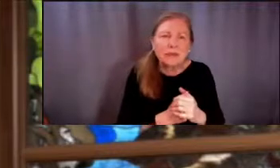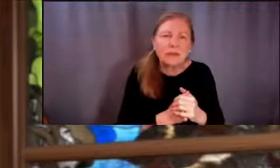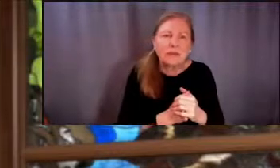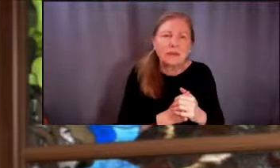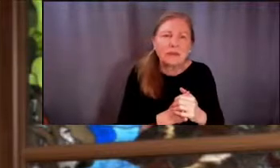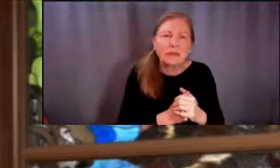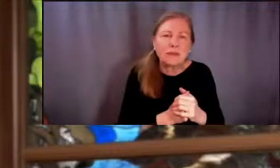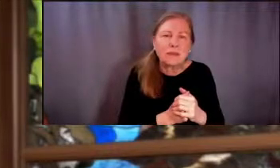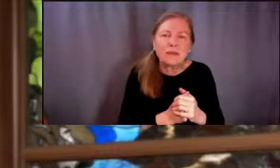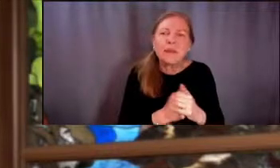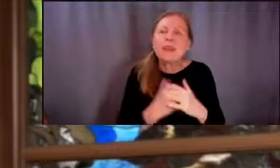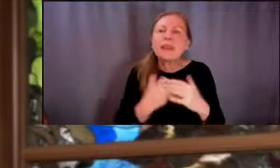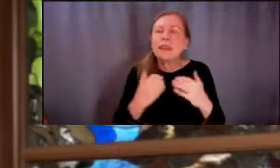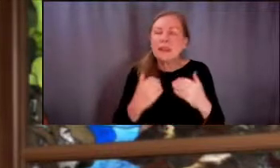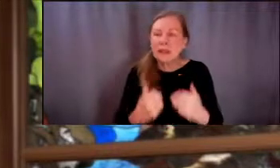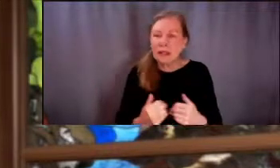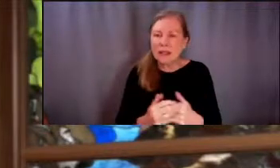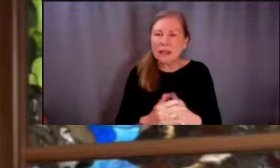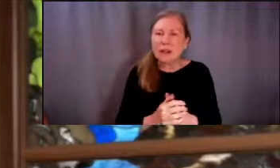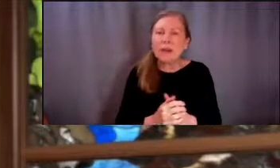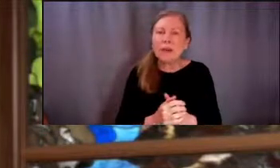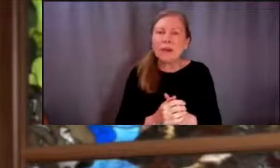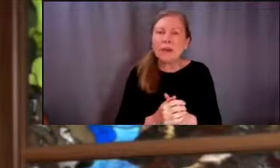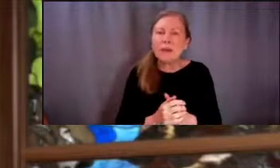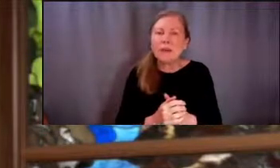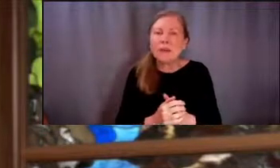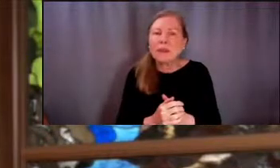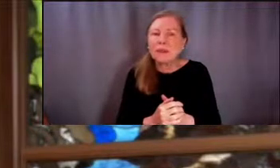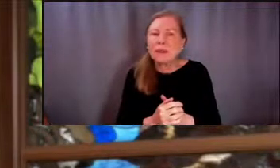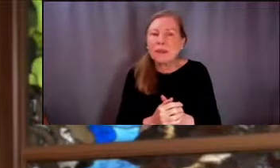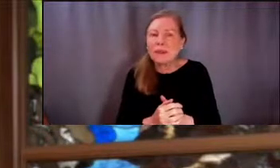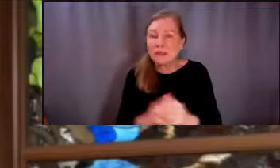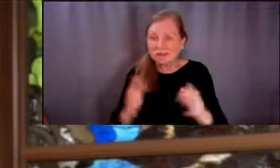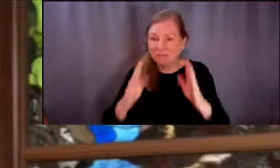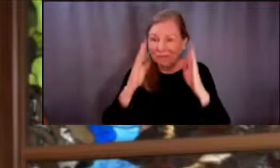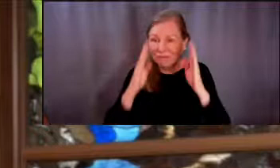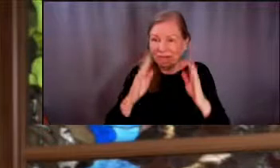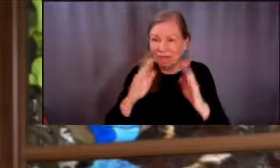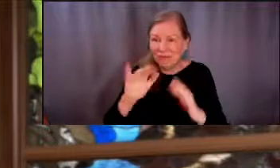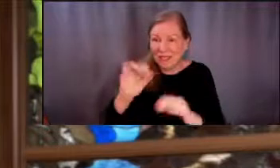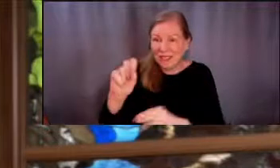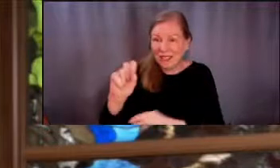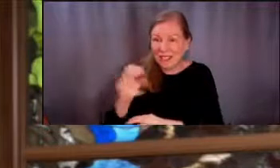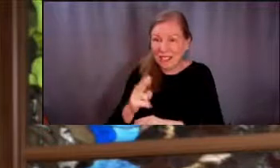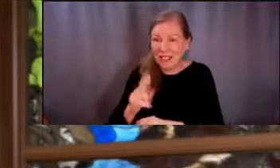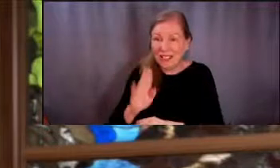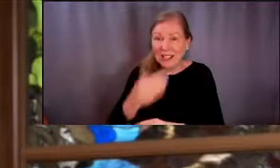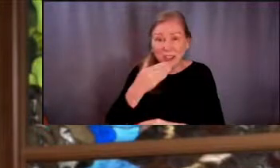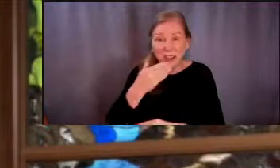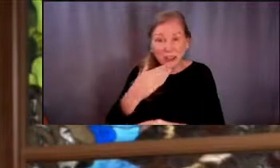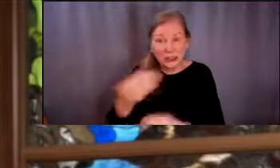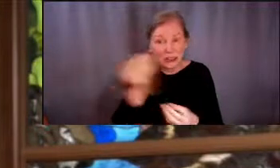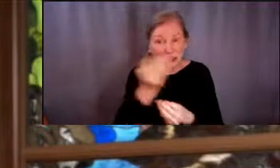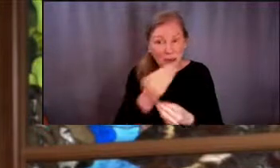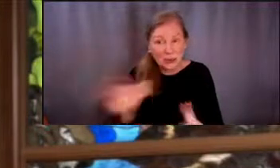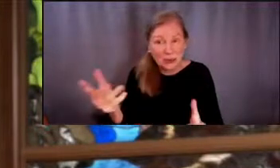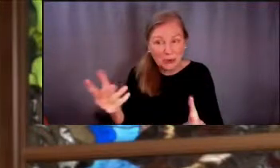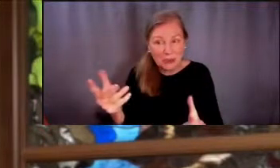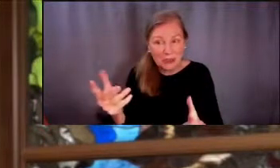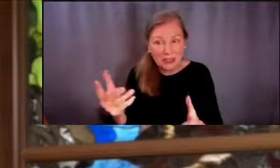Now I invite you to hear Isaiah's good news spoken directly to you.